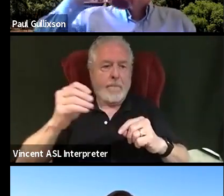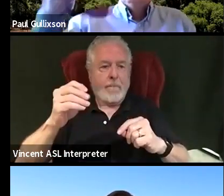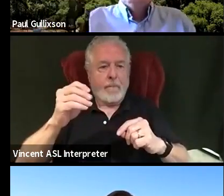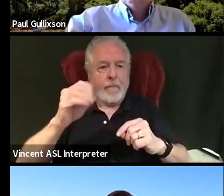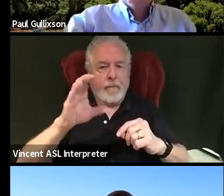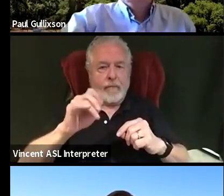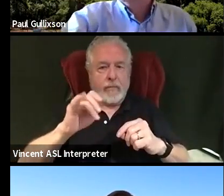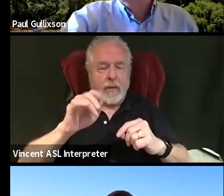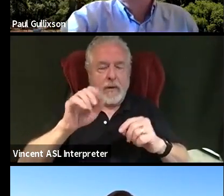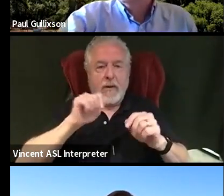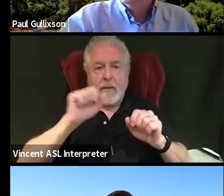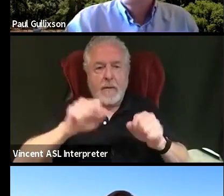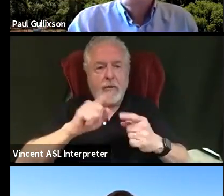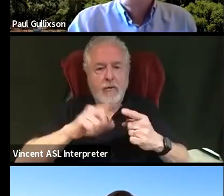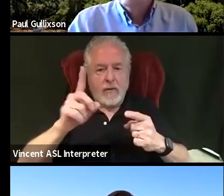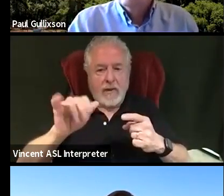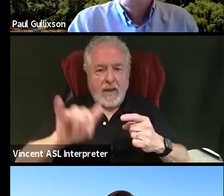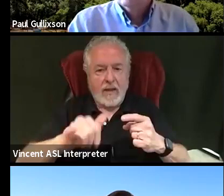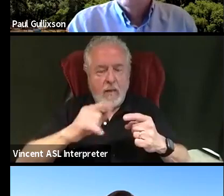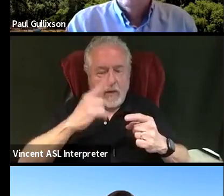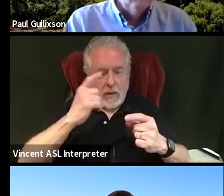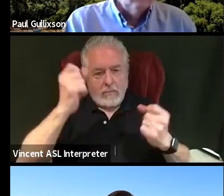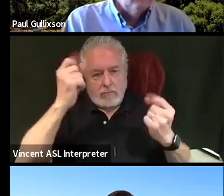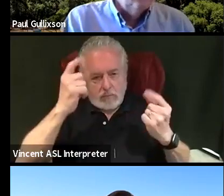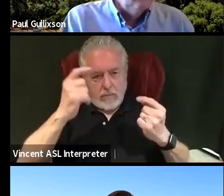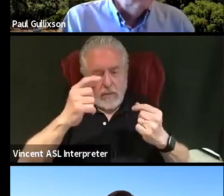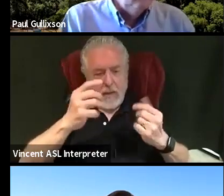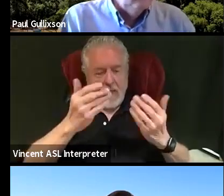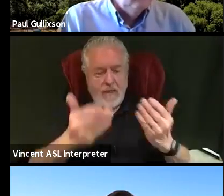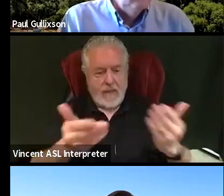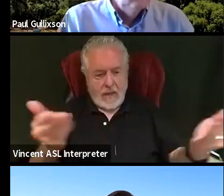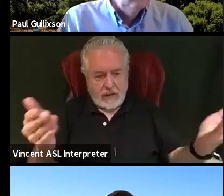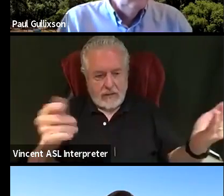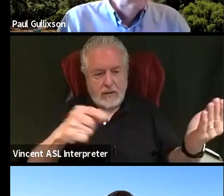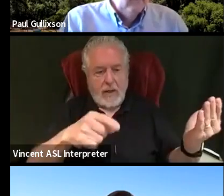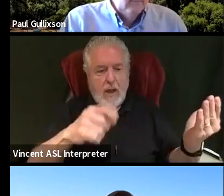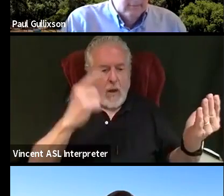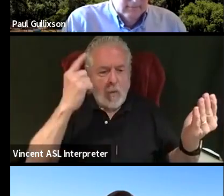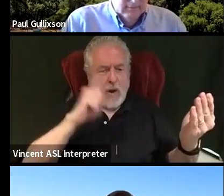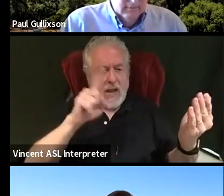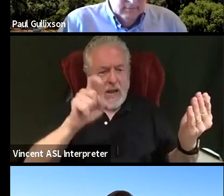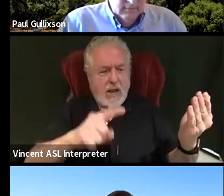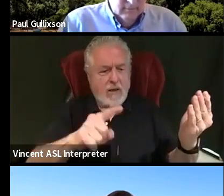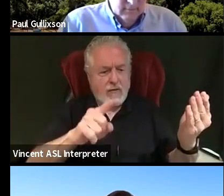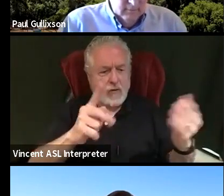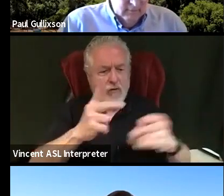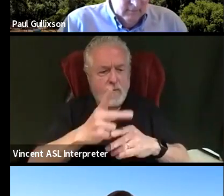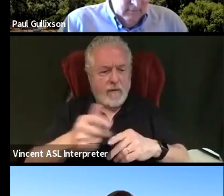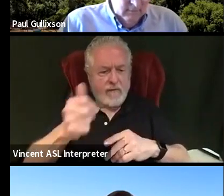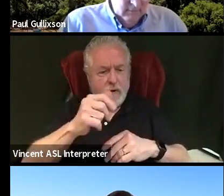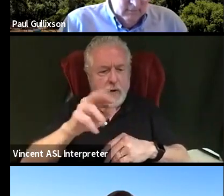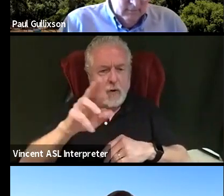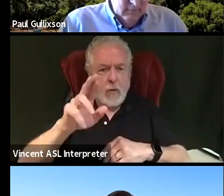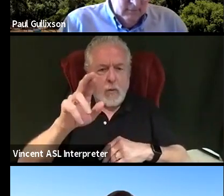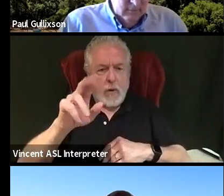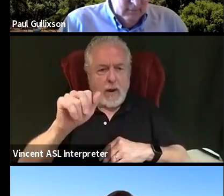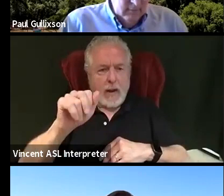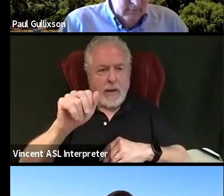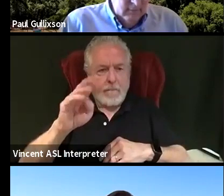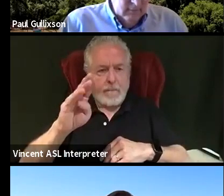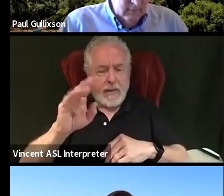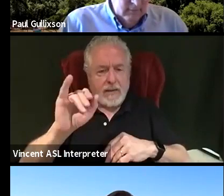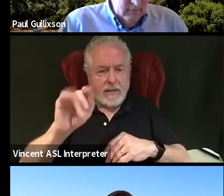the county's inability to do that. And I think we all understand the mechanism. I wanted to ask Supervisor Rabbit, if I